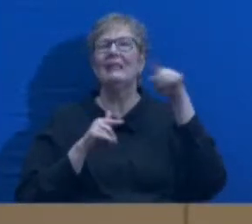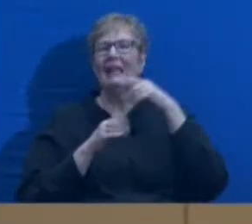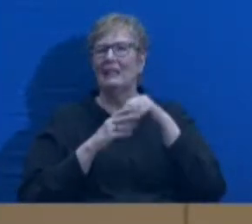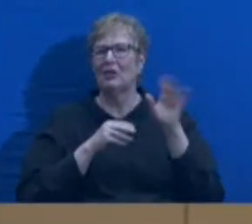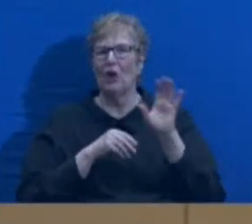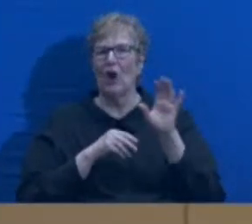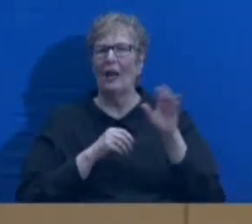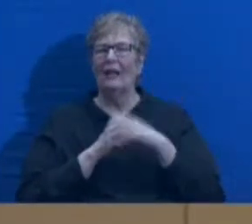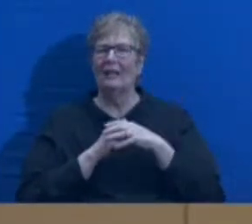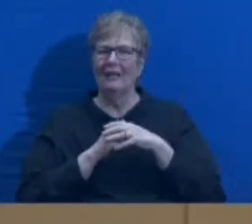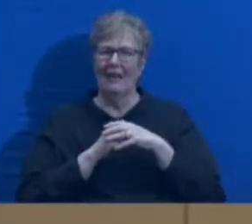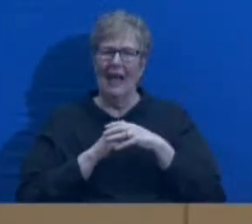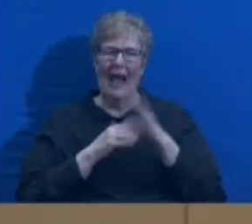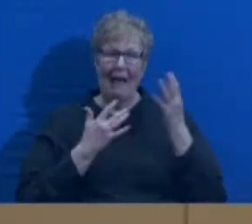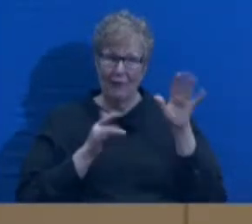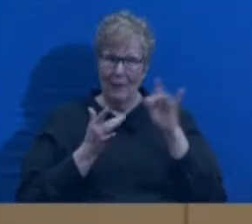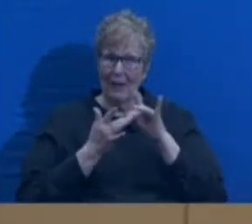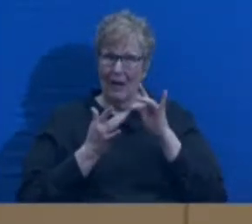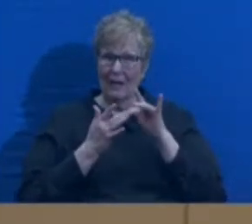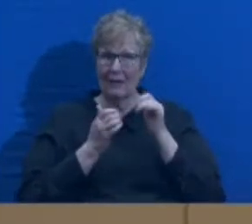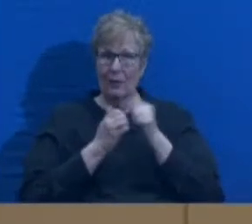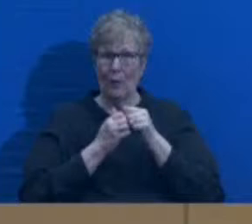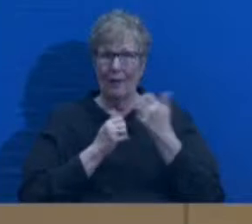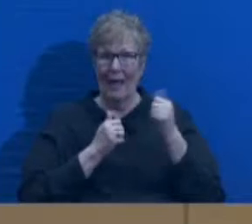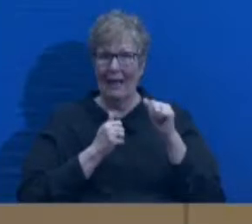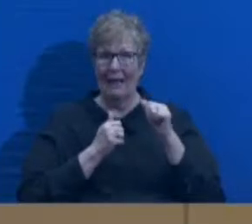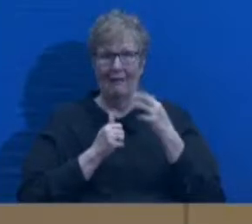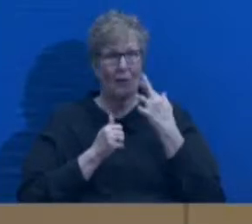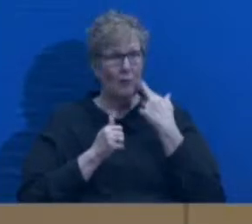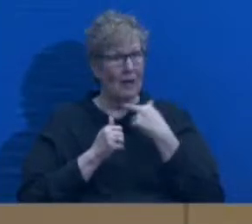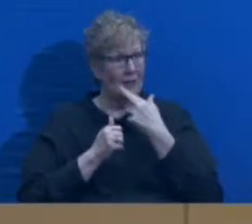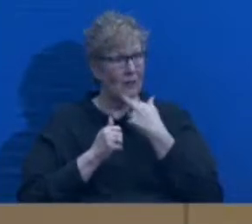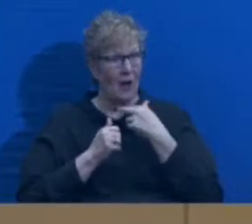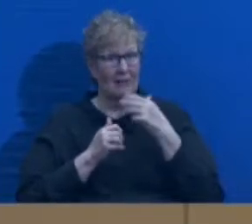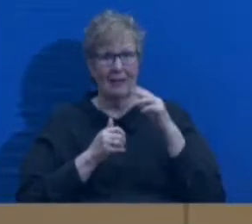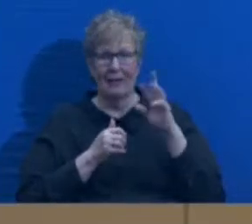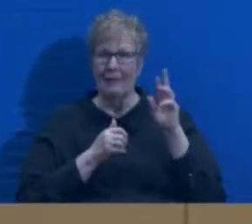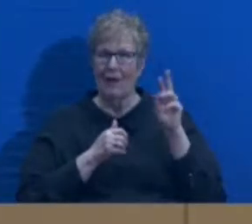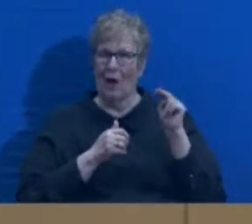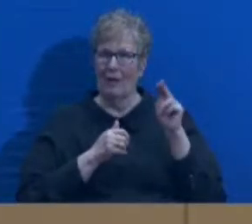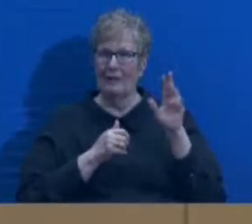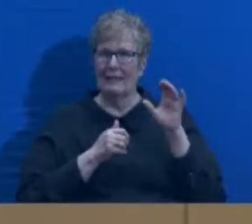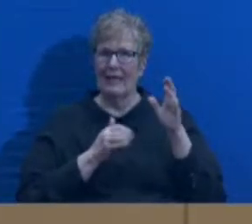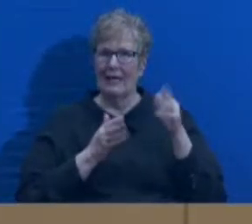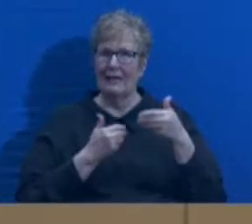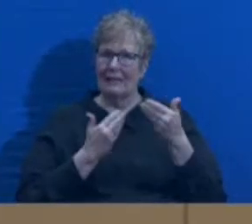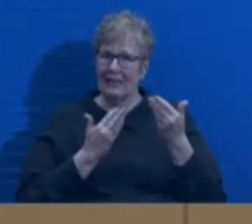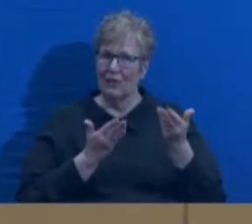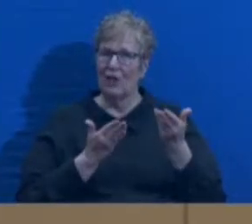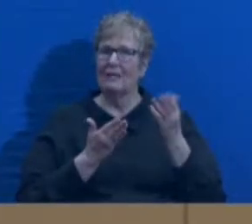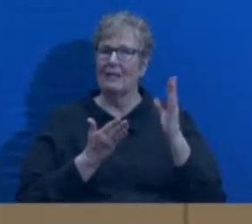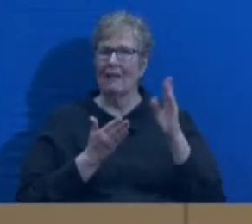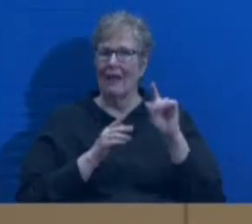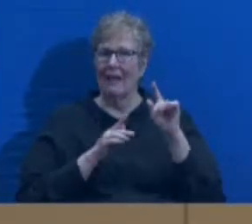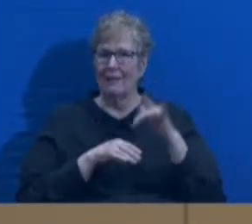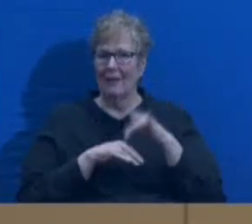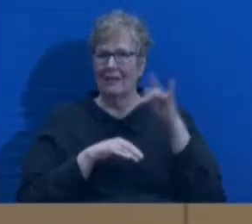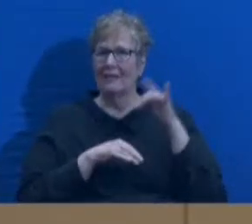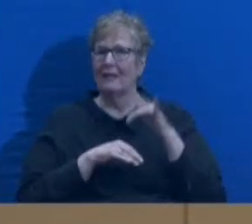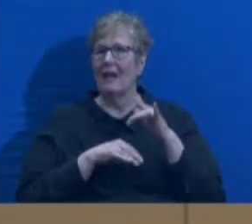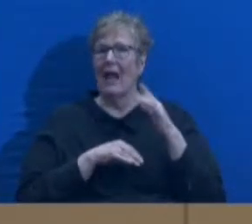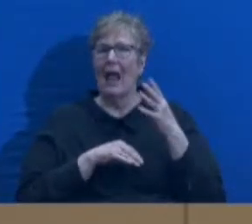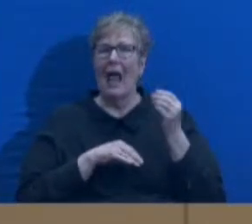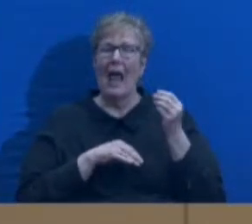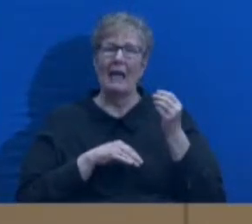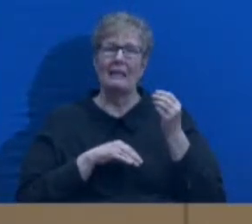businesses. Have you been in contact with any of the restaurants that the RNC has suggested they visit? And if